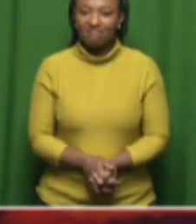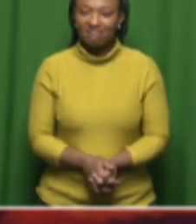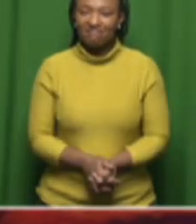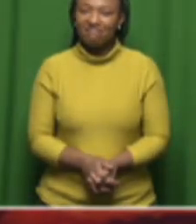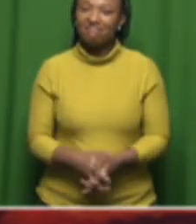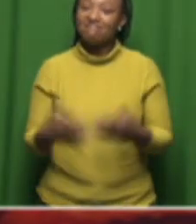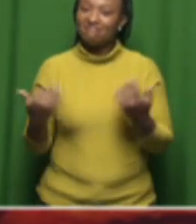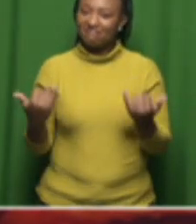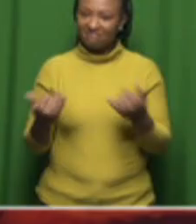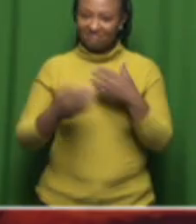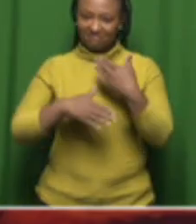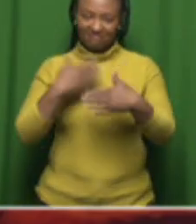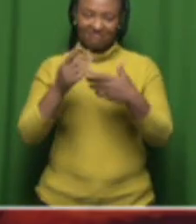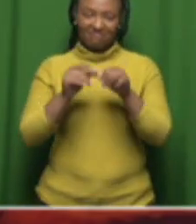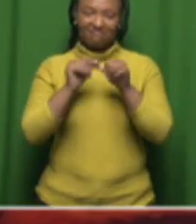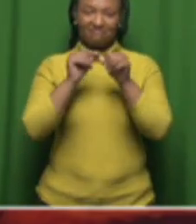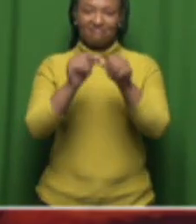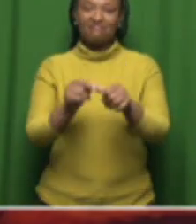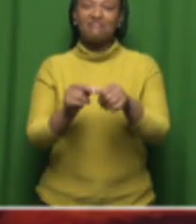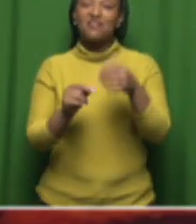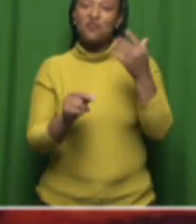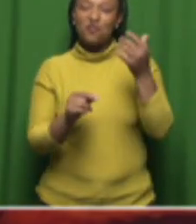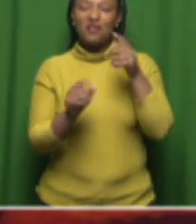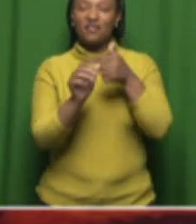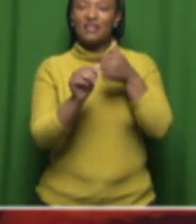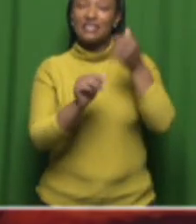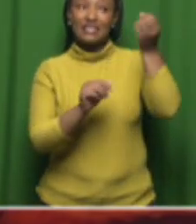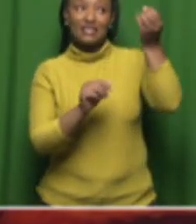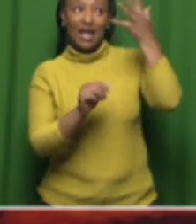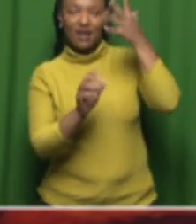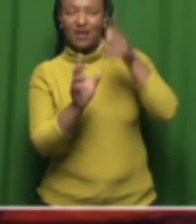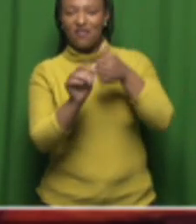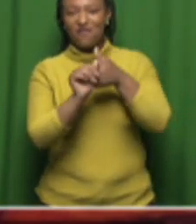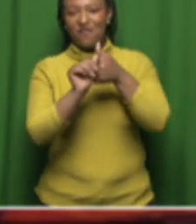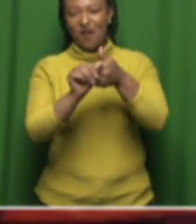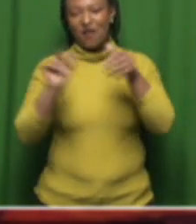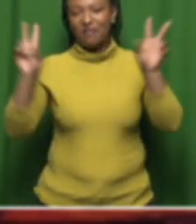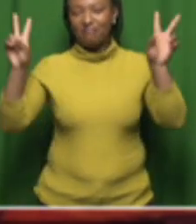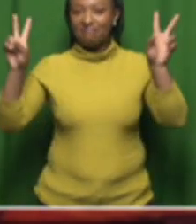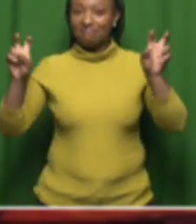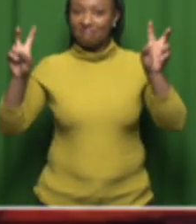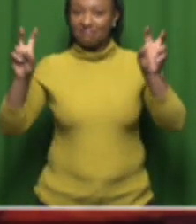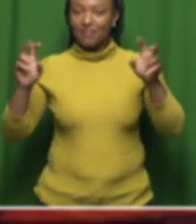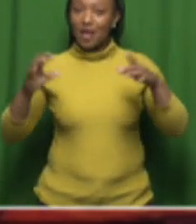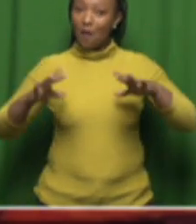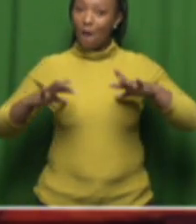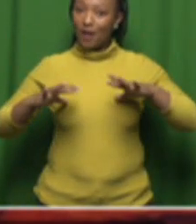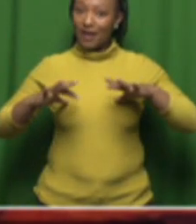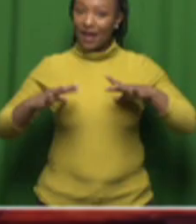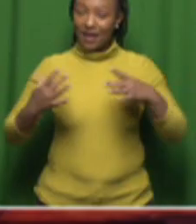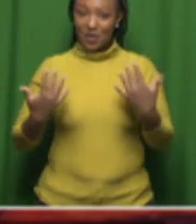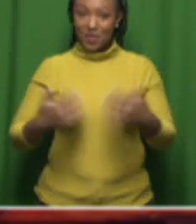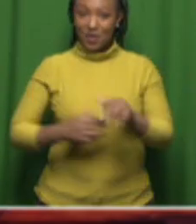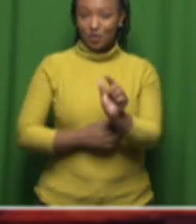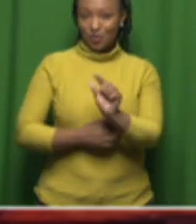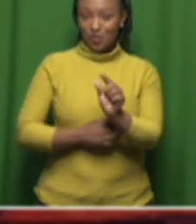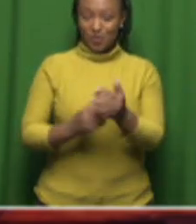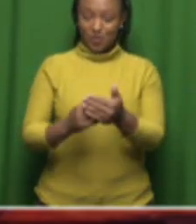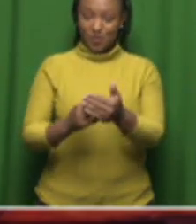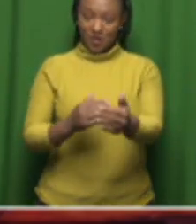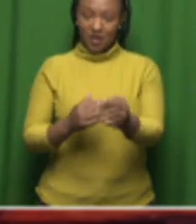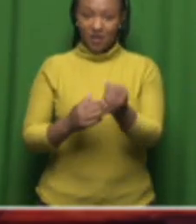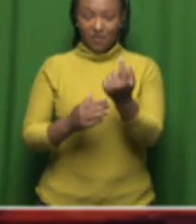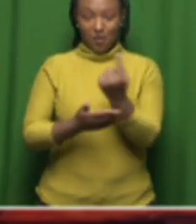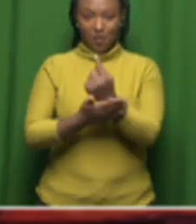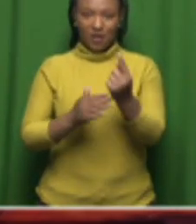Well, we continue to follow the sun here on Morning Live, SABC. Let's continue now. The holidays are at the door, and just a few weeks to